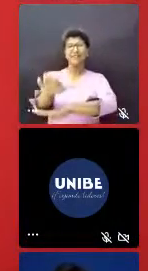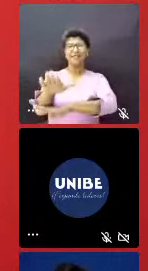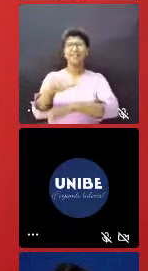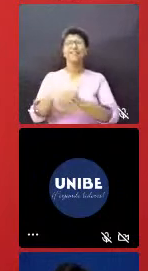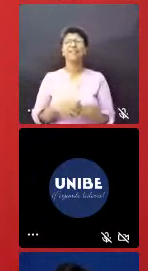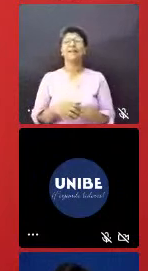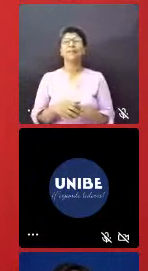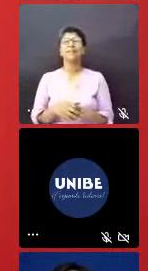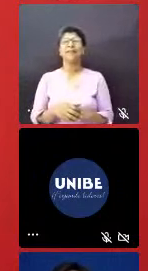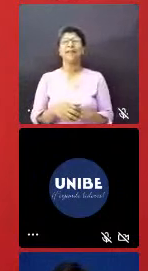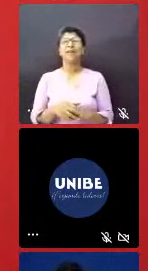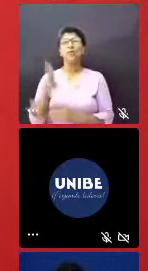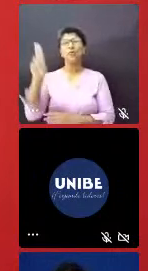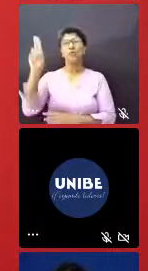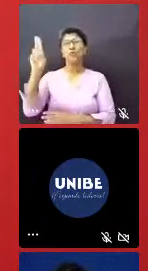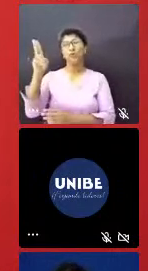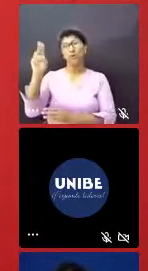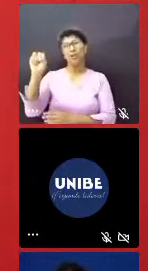UNIBE.